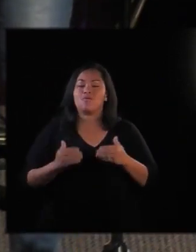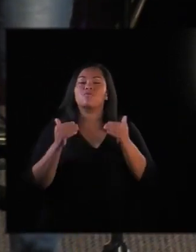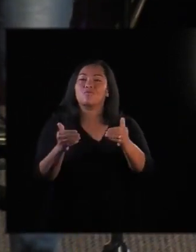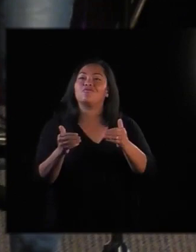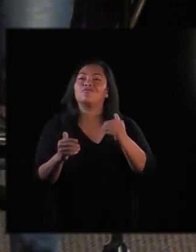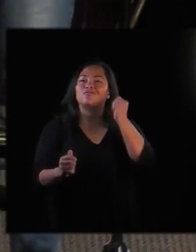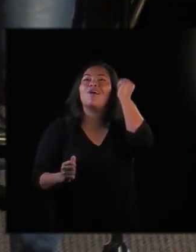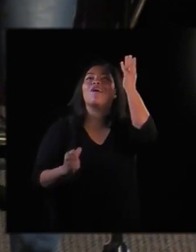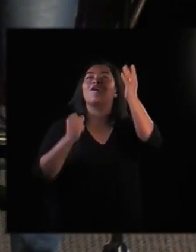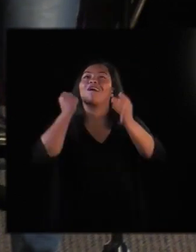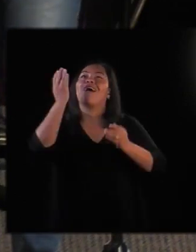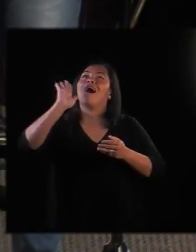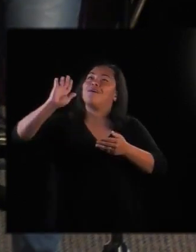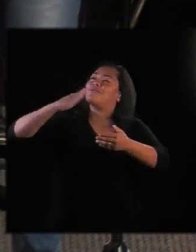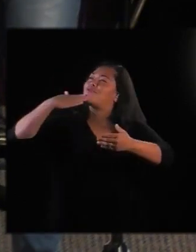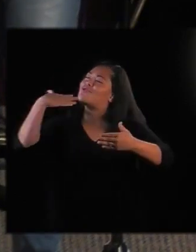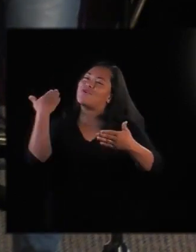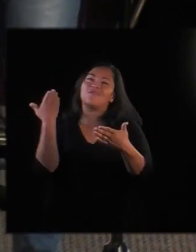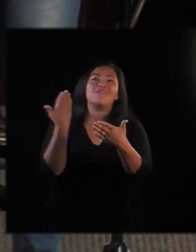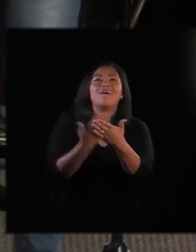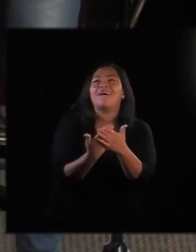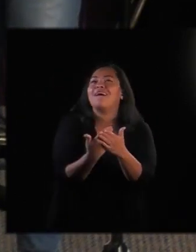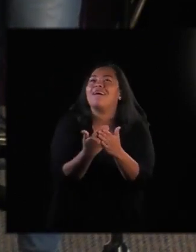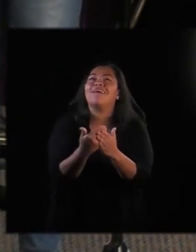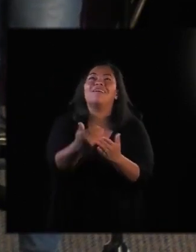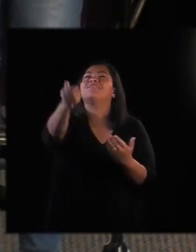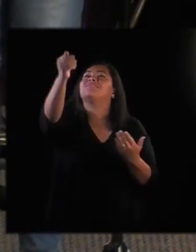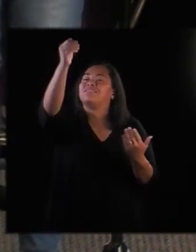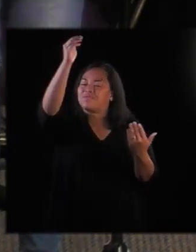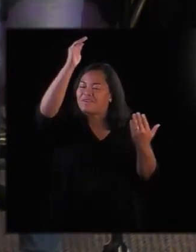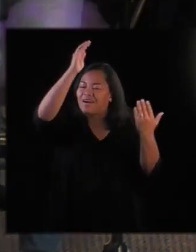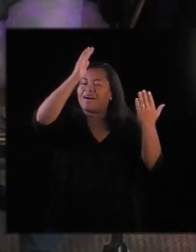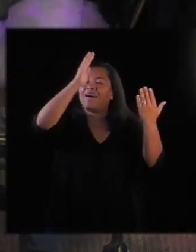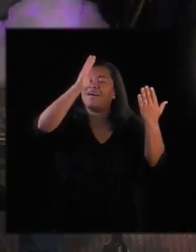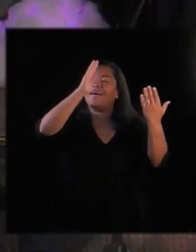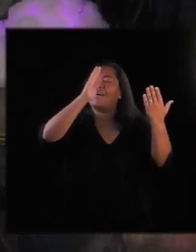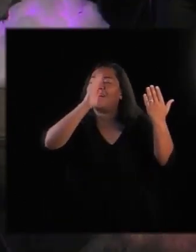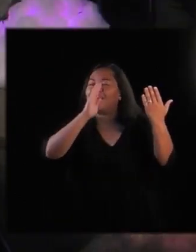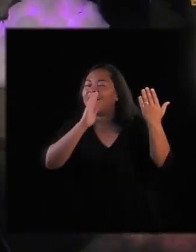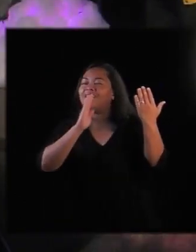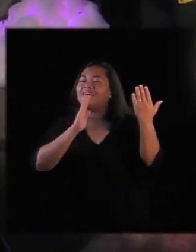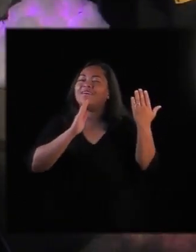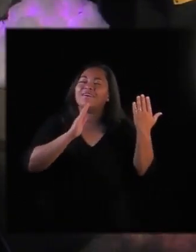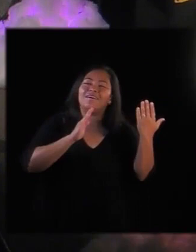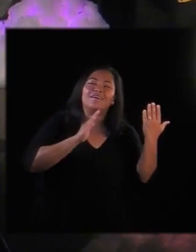able, I will sing of the goodness.